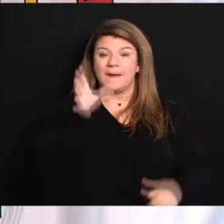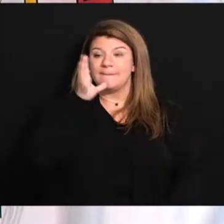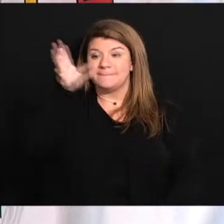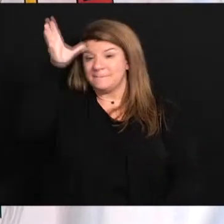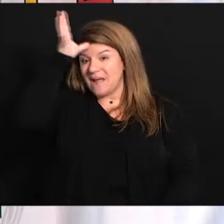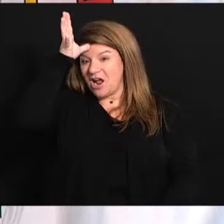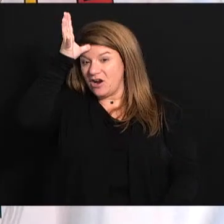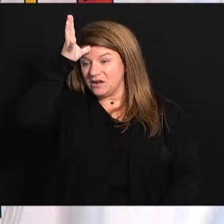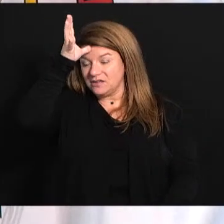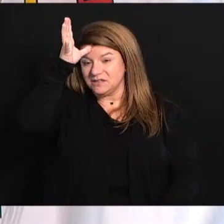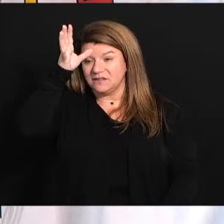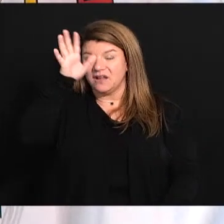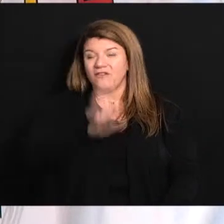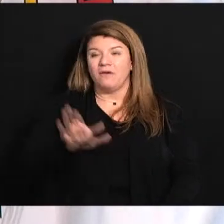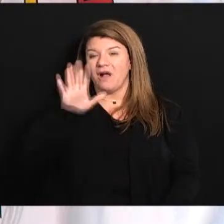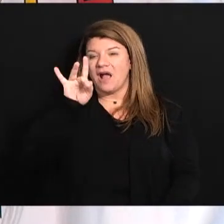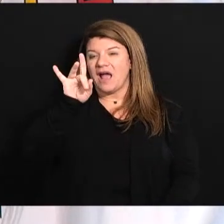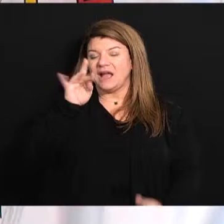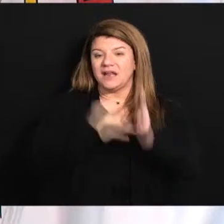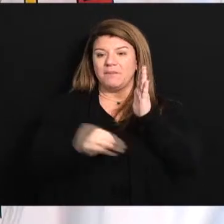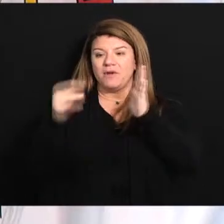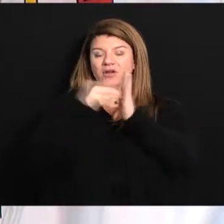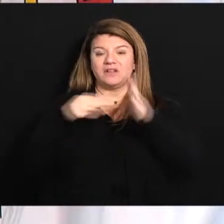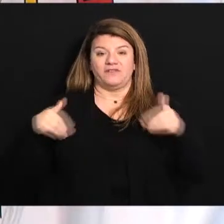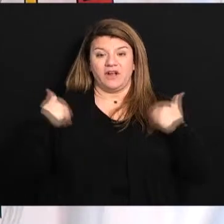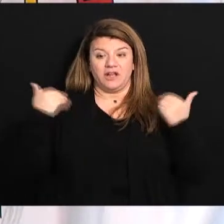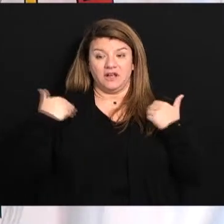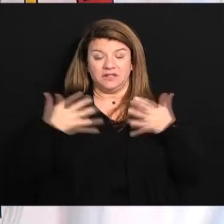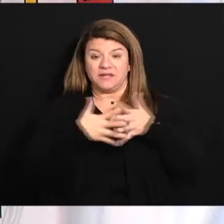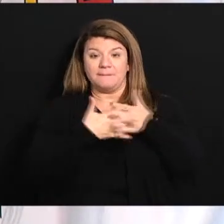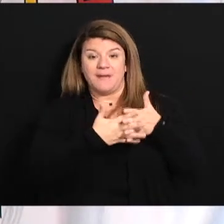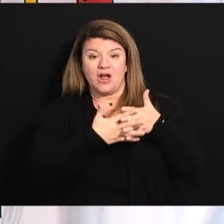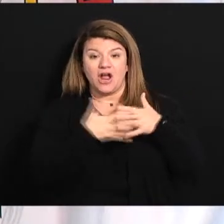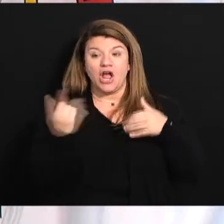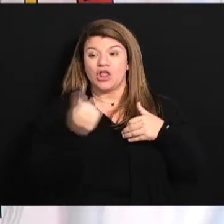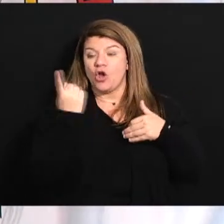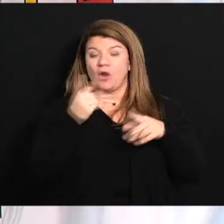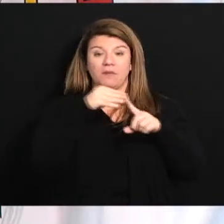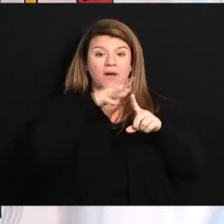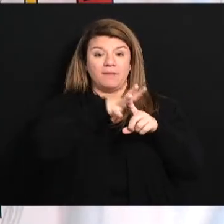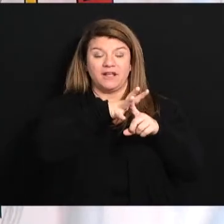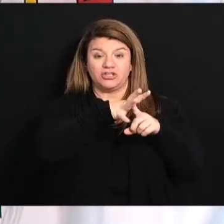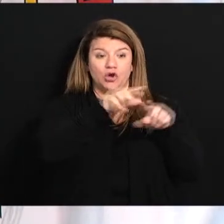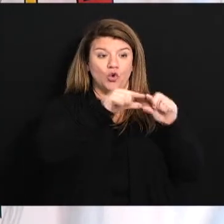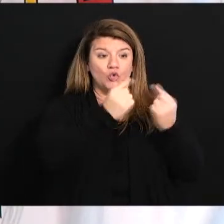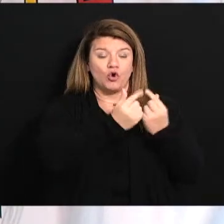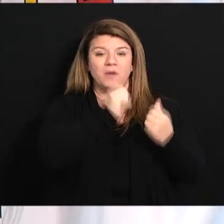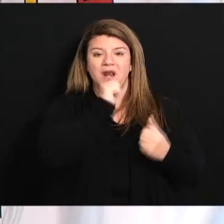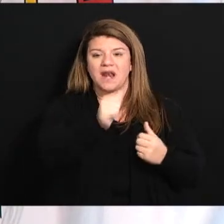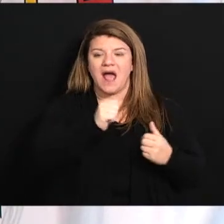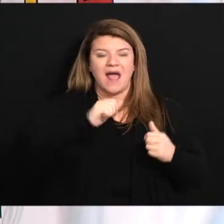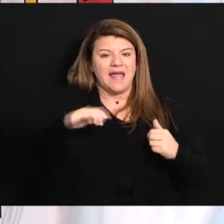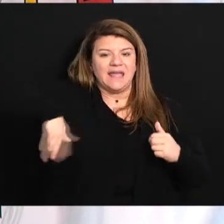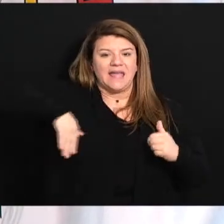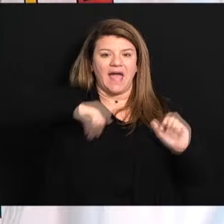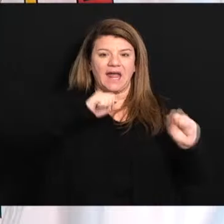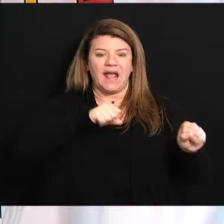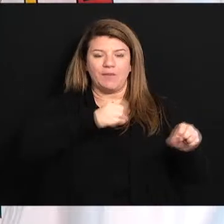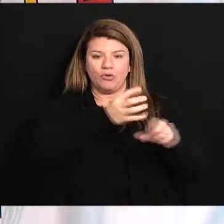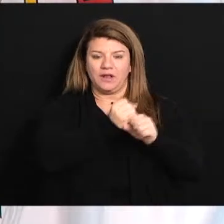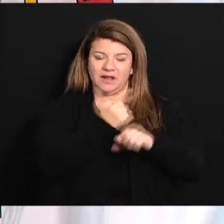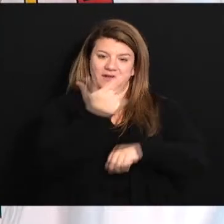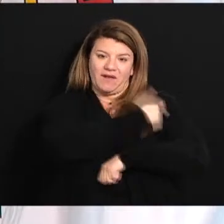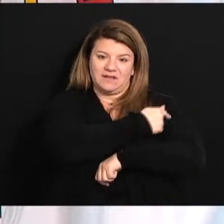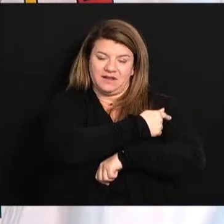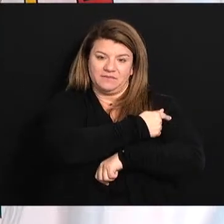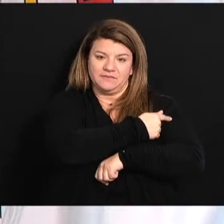roughly 18 million of our youngest Americans, the only population group not yet eligible for vaccination,